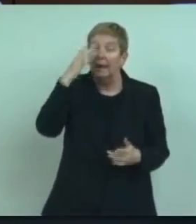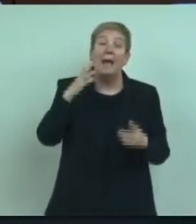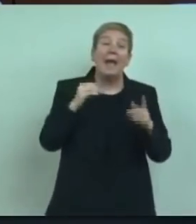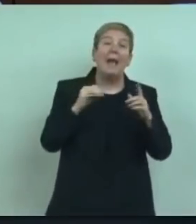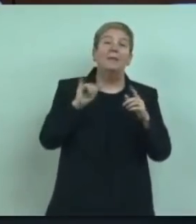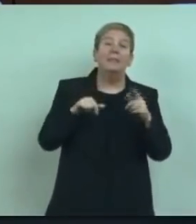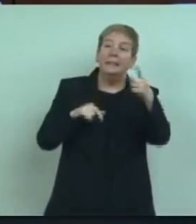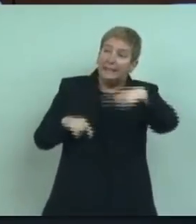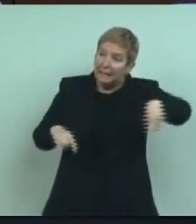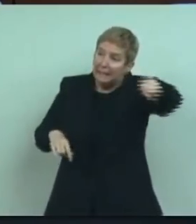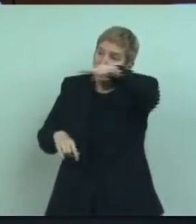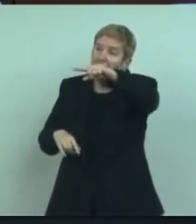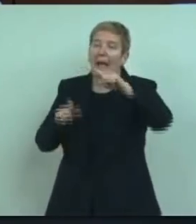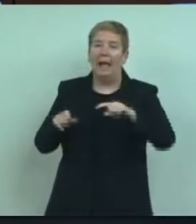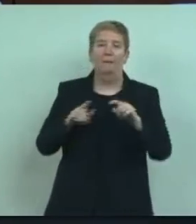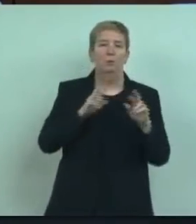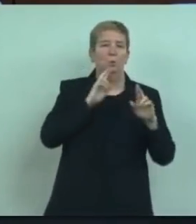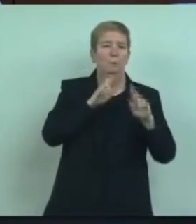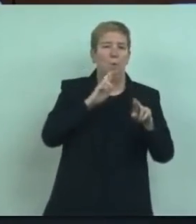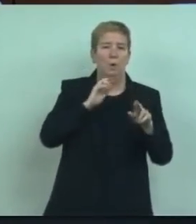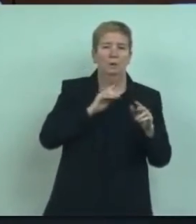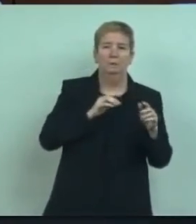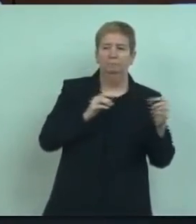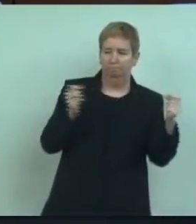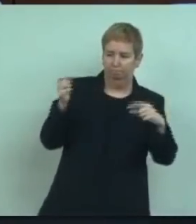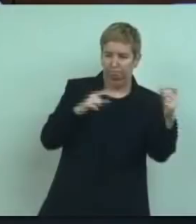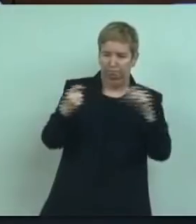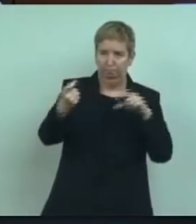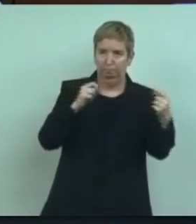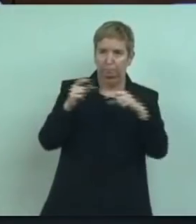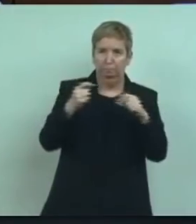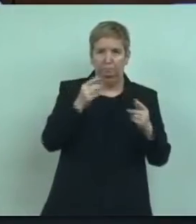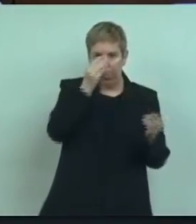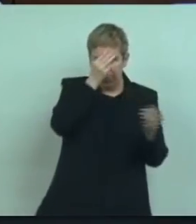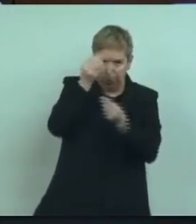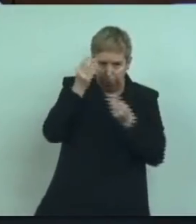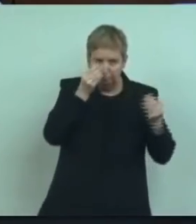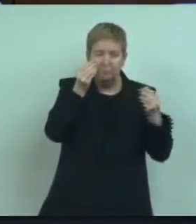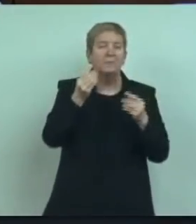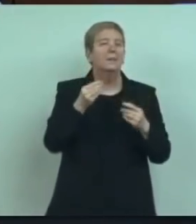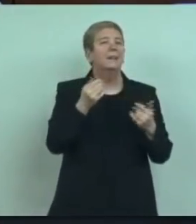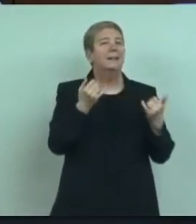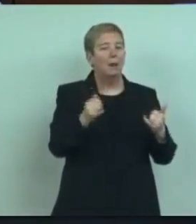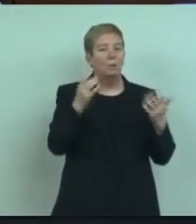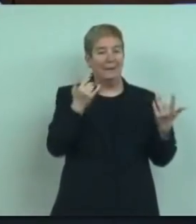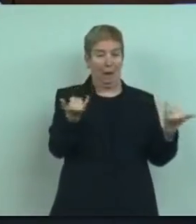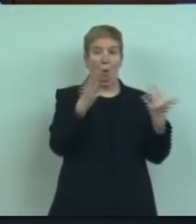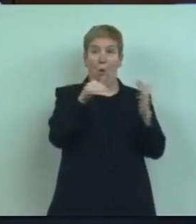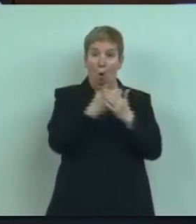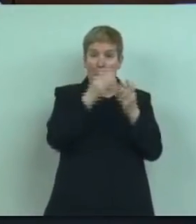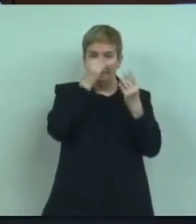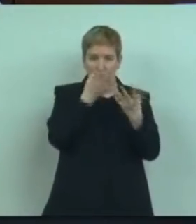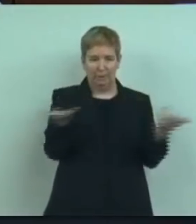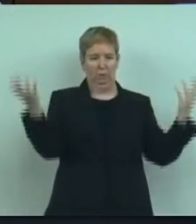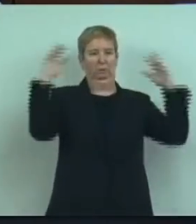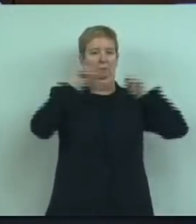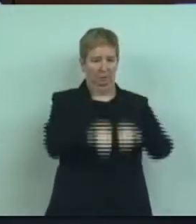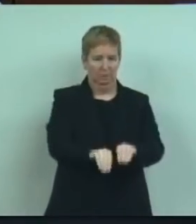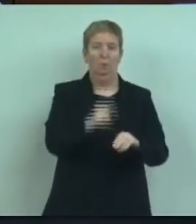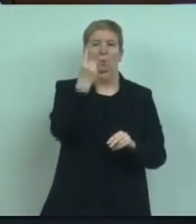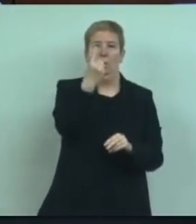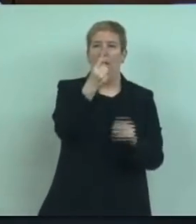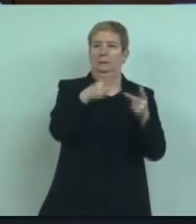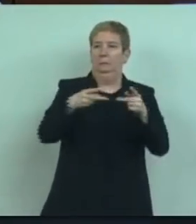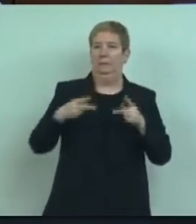partnerships have to be done in a way that we get information now into a universal portal. That portal, now I'm going to use